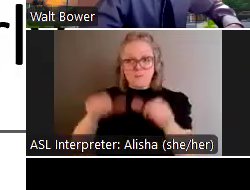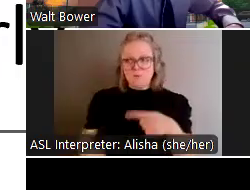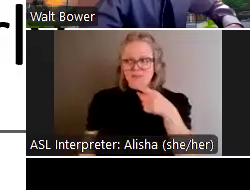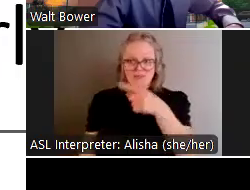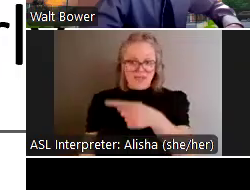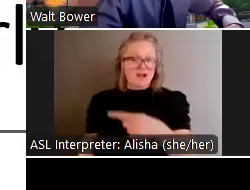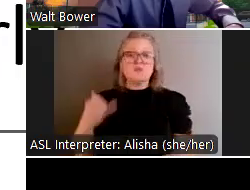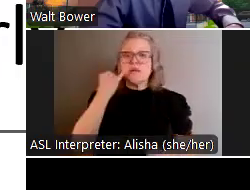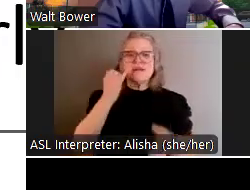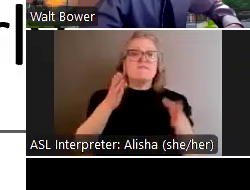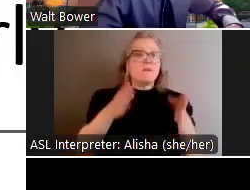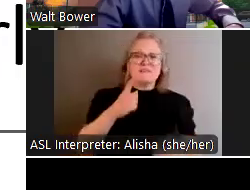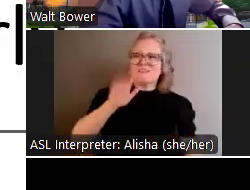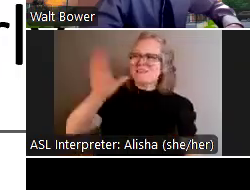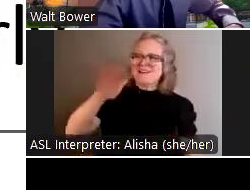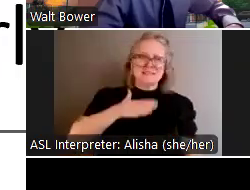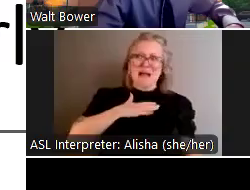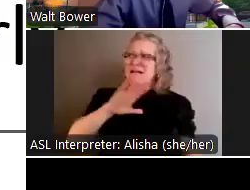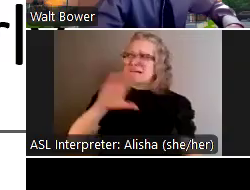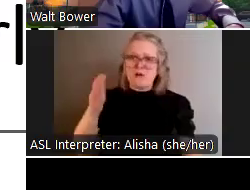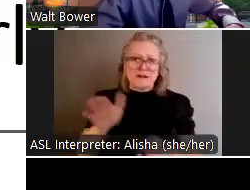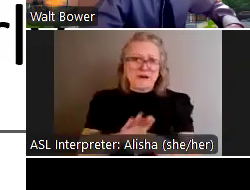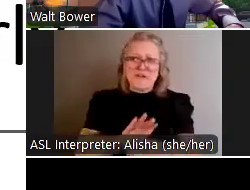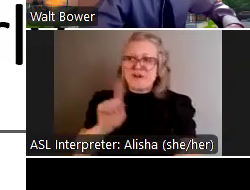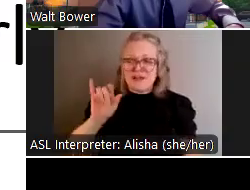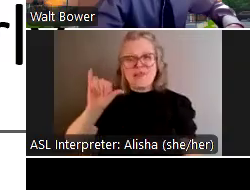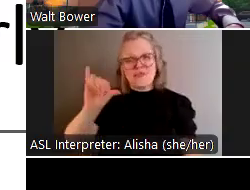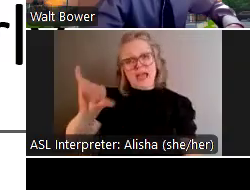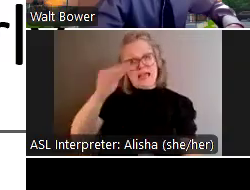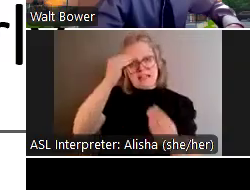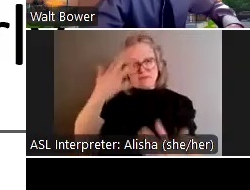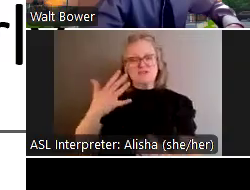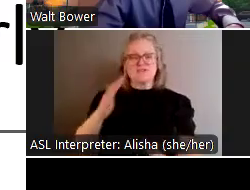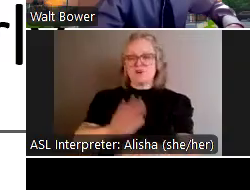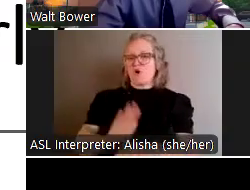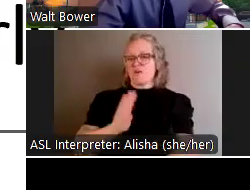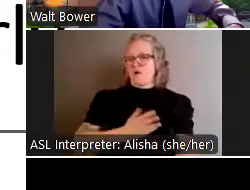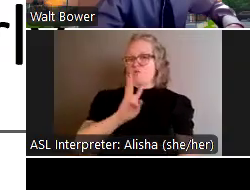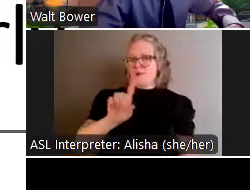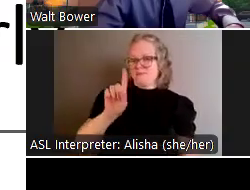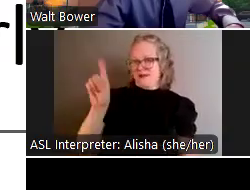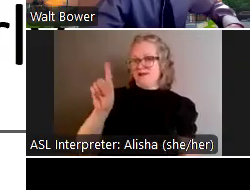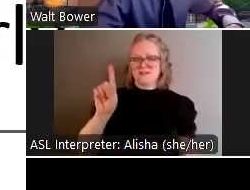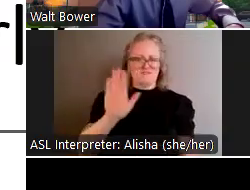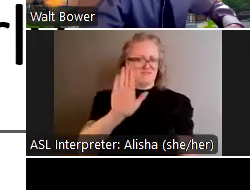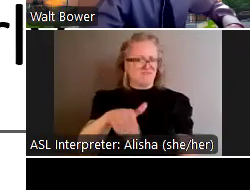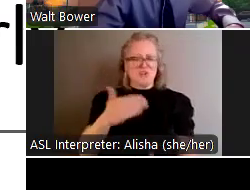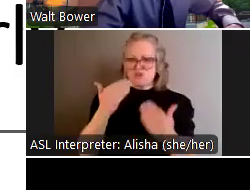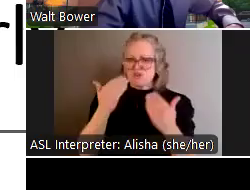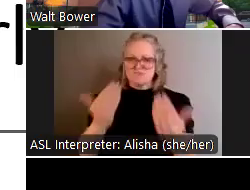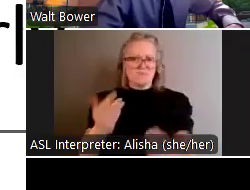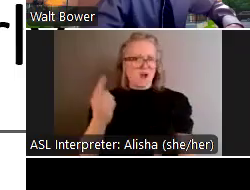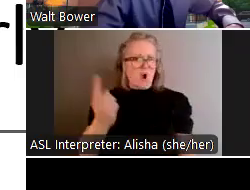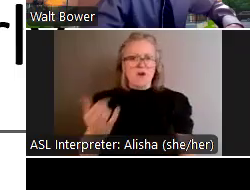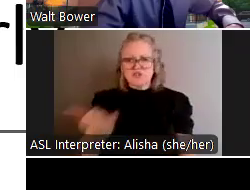individual says, well, is my county covered? All that information we have out there on our website. Don't hesitate. You can always